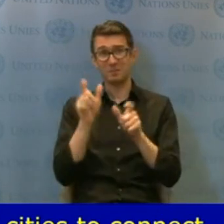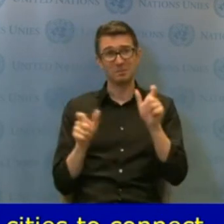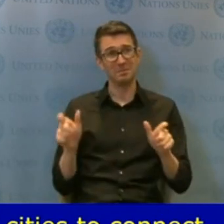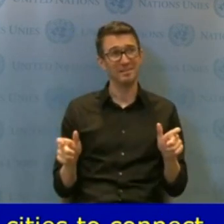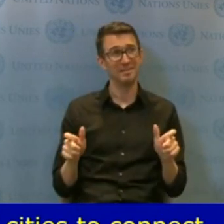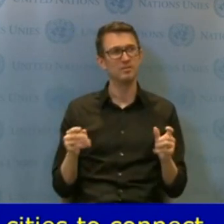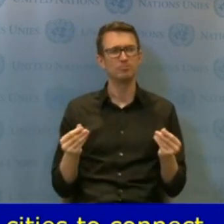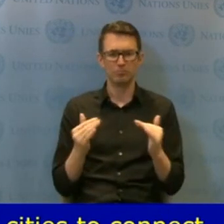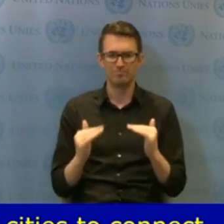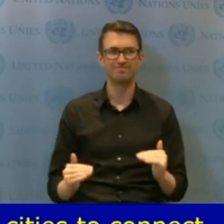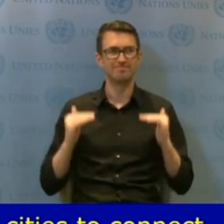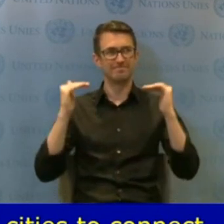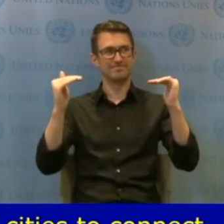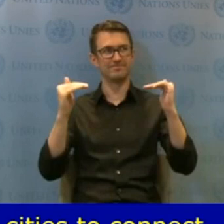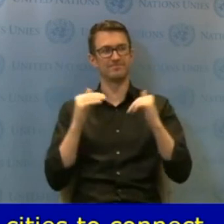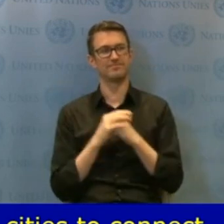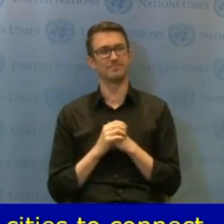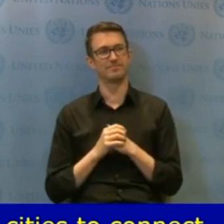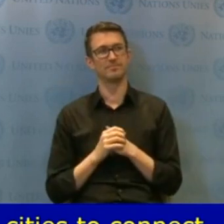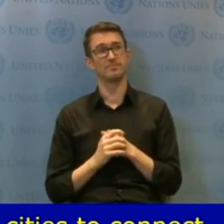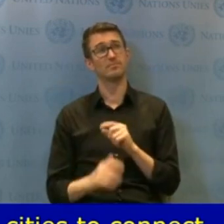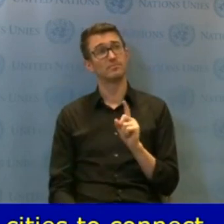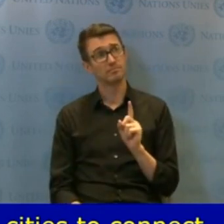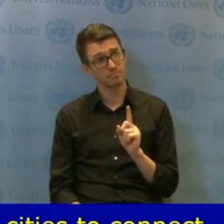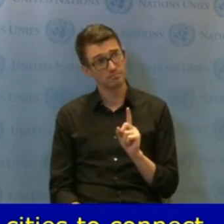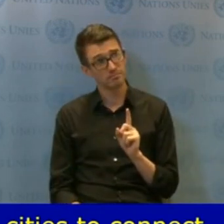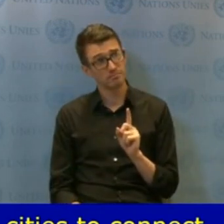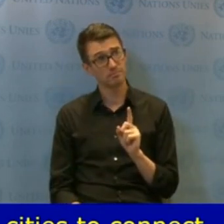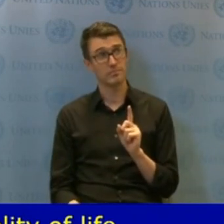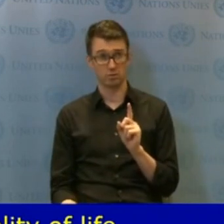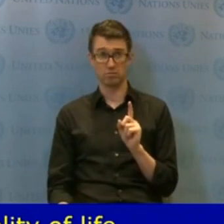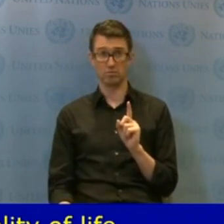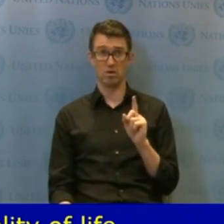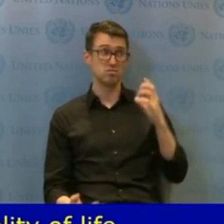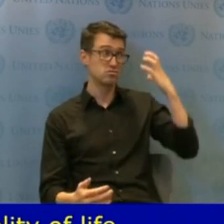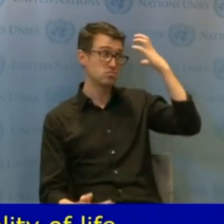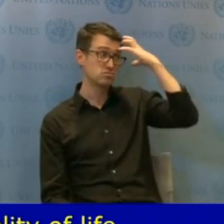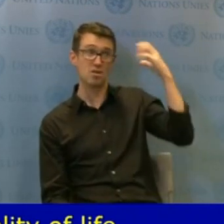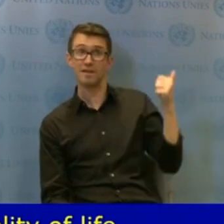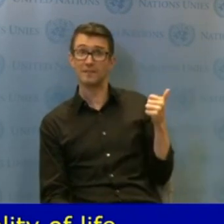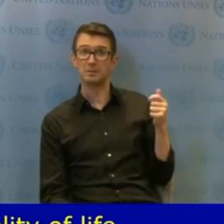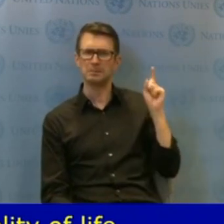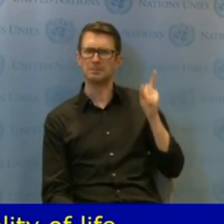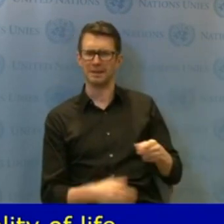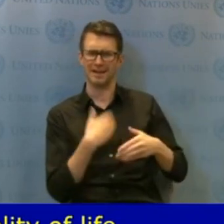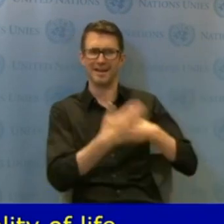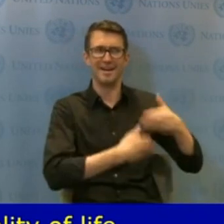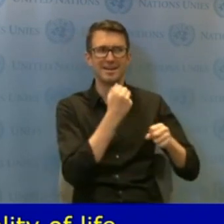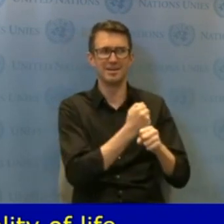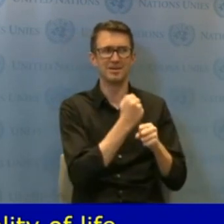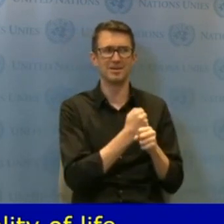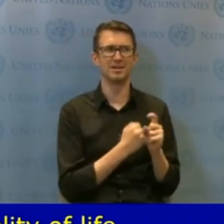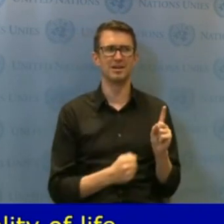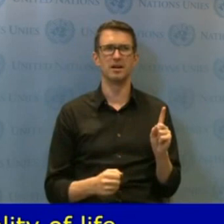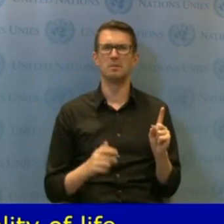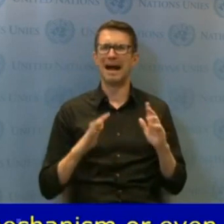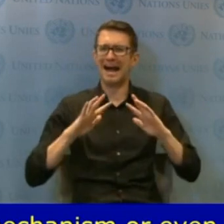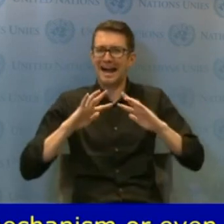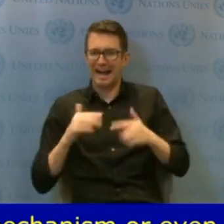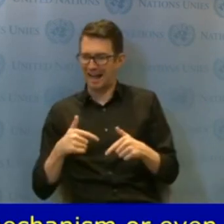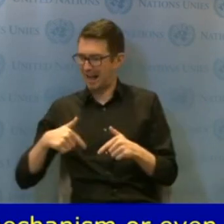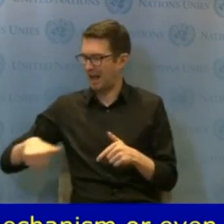of helping these local governments ensure that digital services don't leave anybody